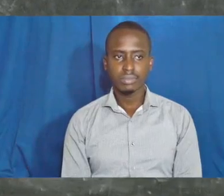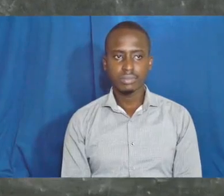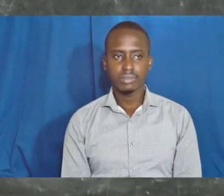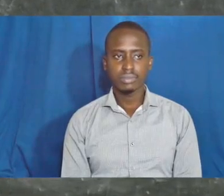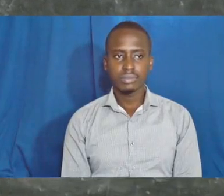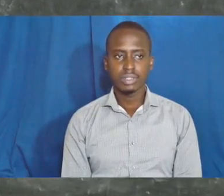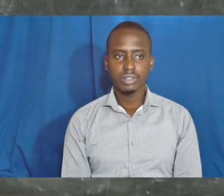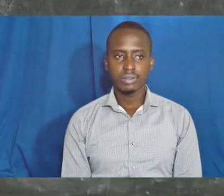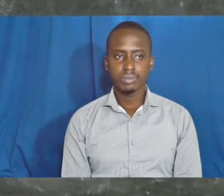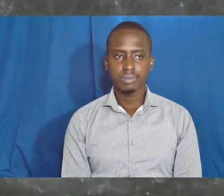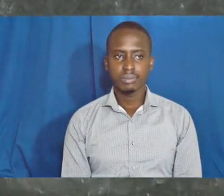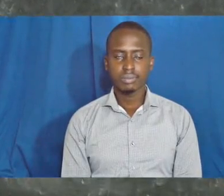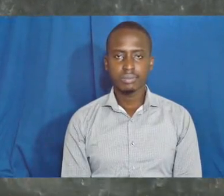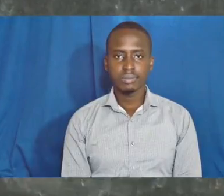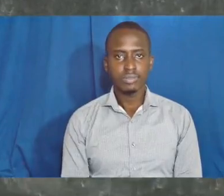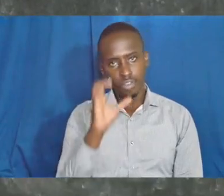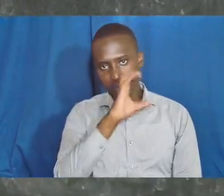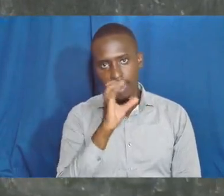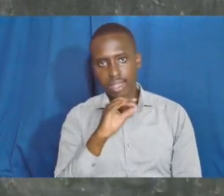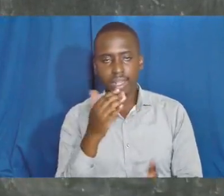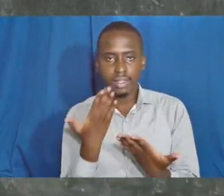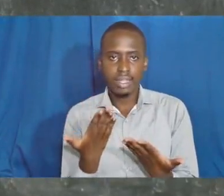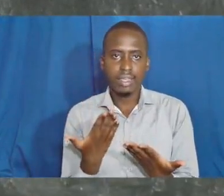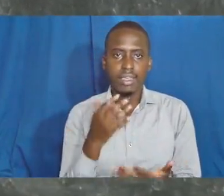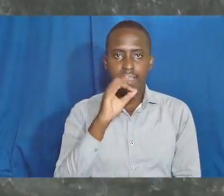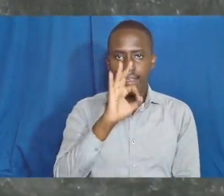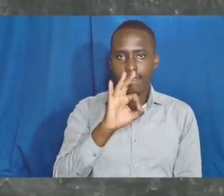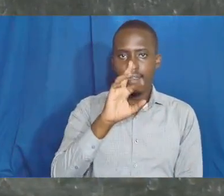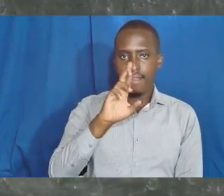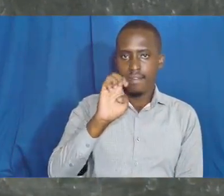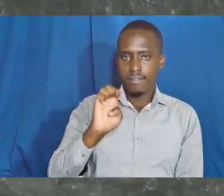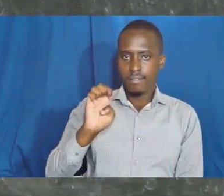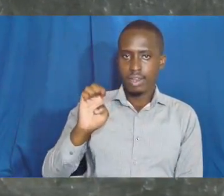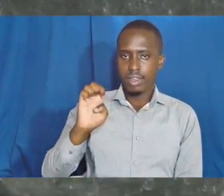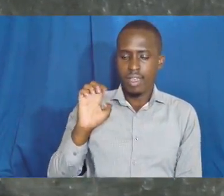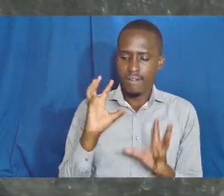find the freezing point.